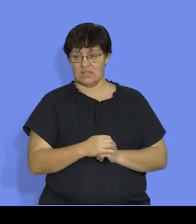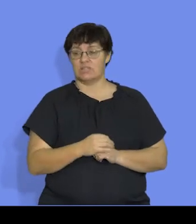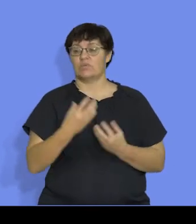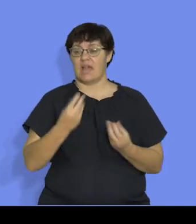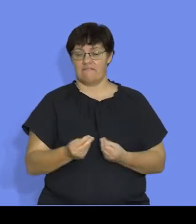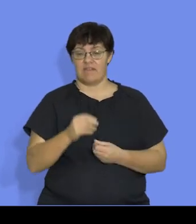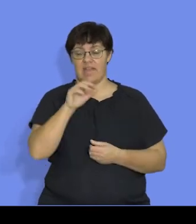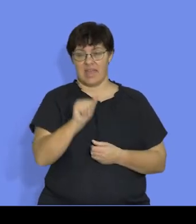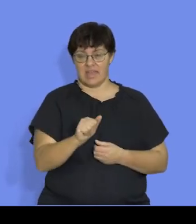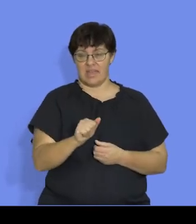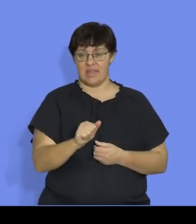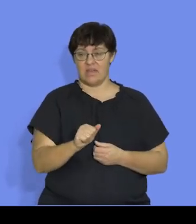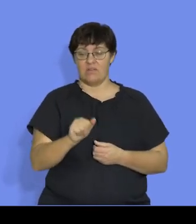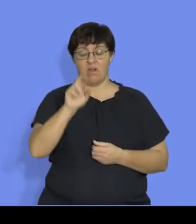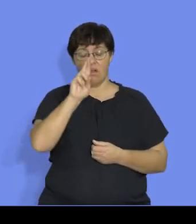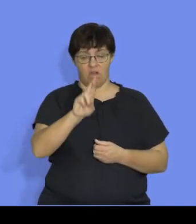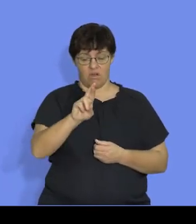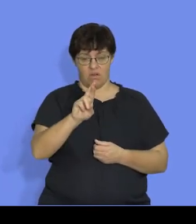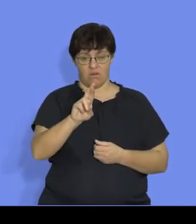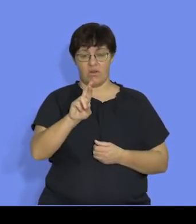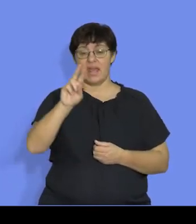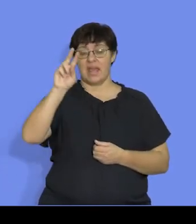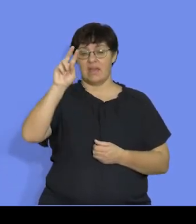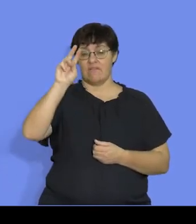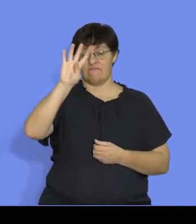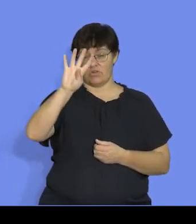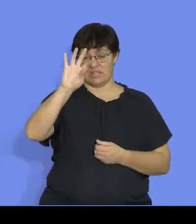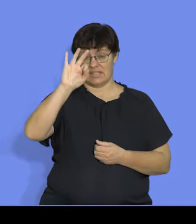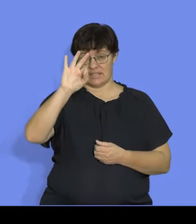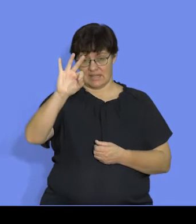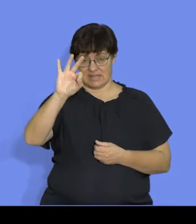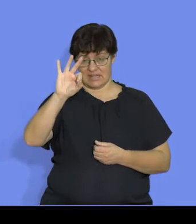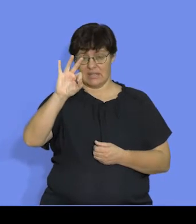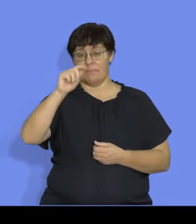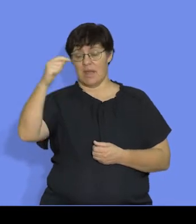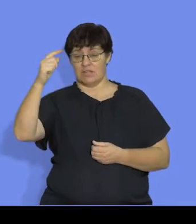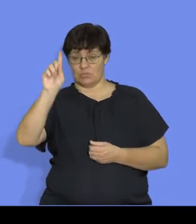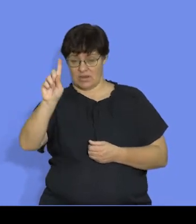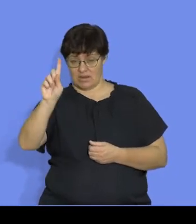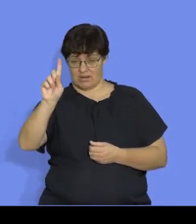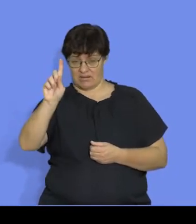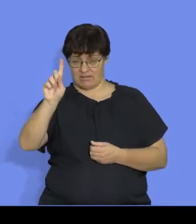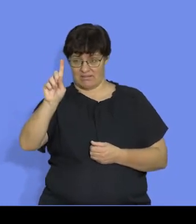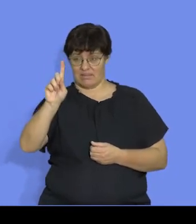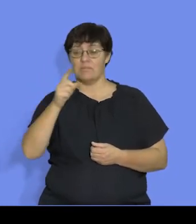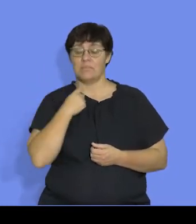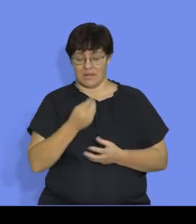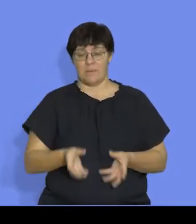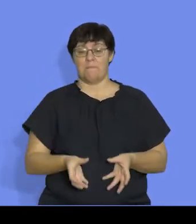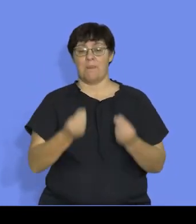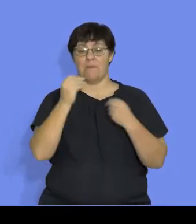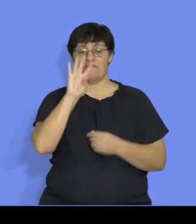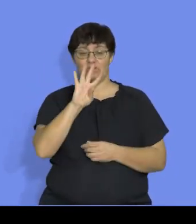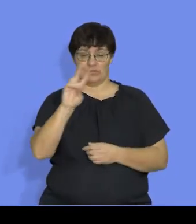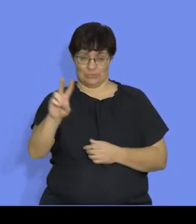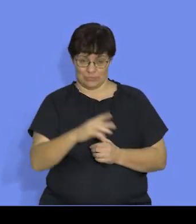T43, I'm going to have AR to the power of 42, because 42